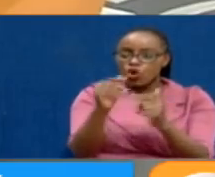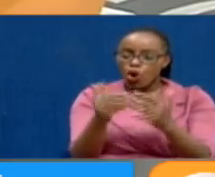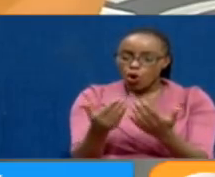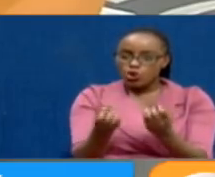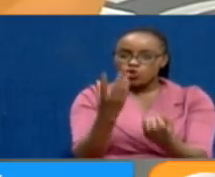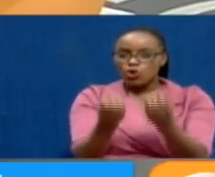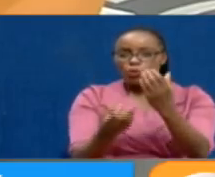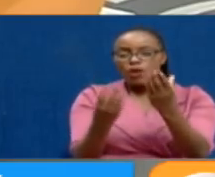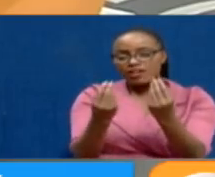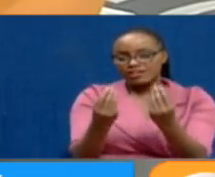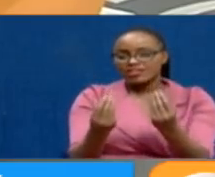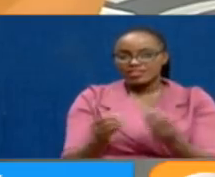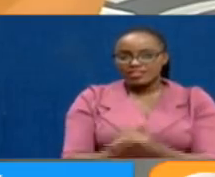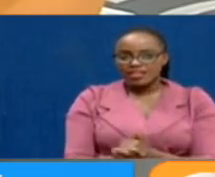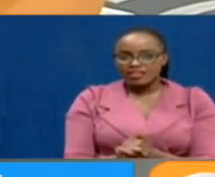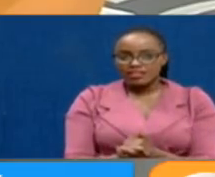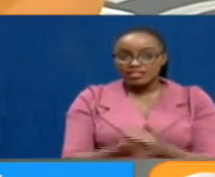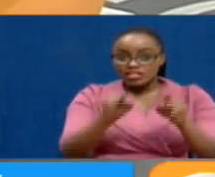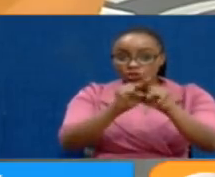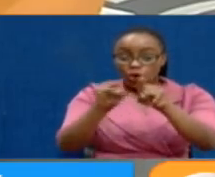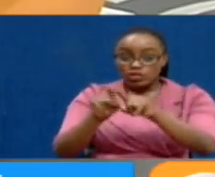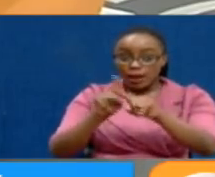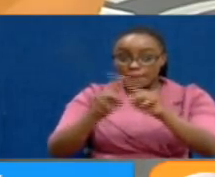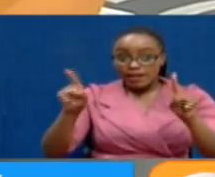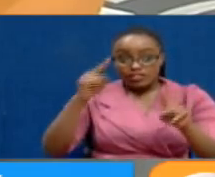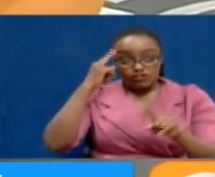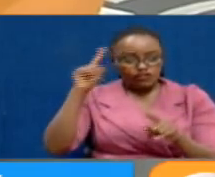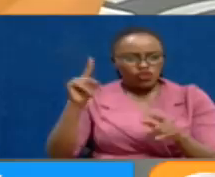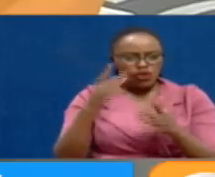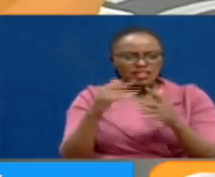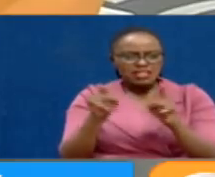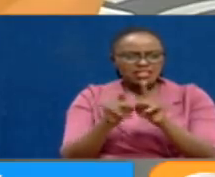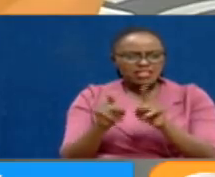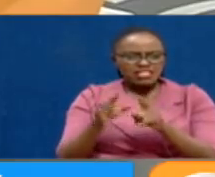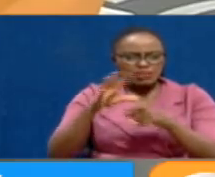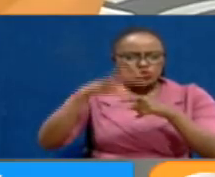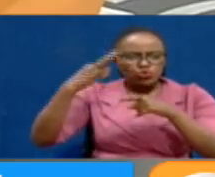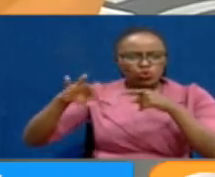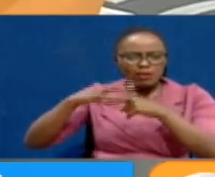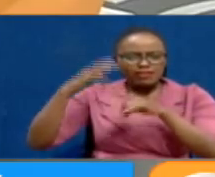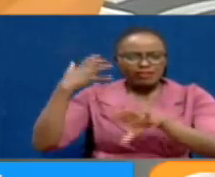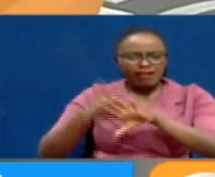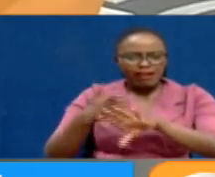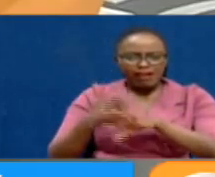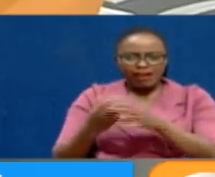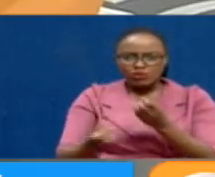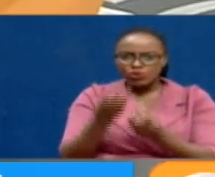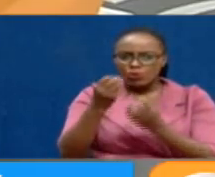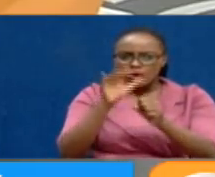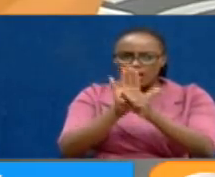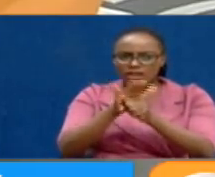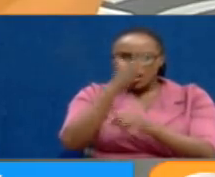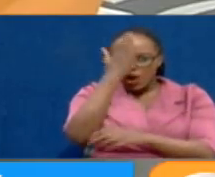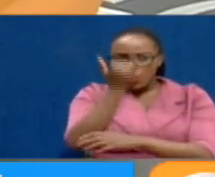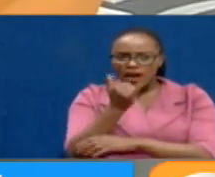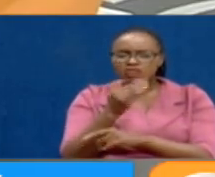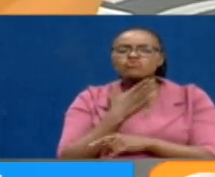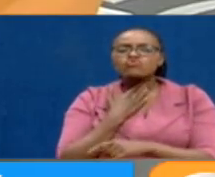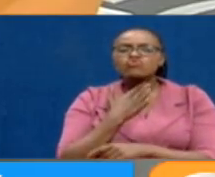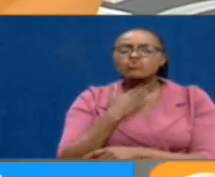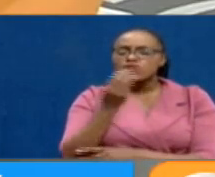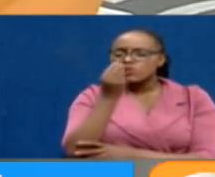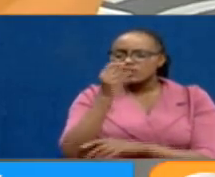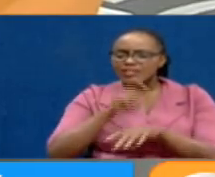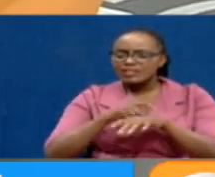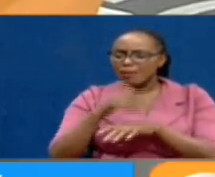then that's... Okay. And also, but for things like skuma wiki, it's a bit hard to boil them a lot because we like to take them when they're